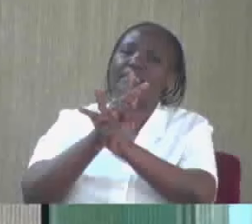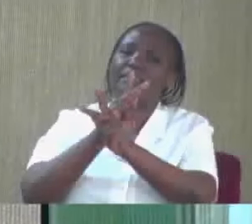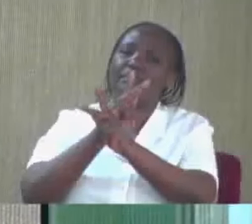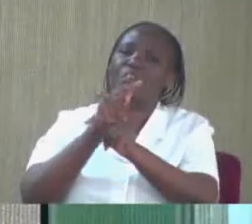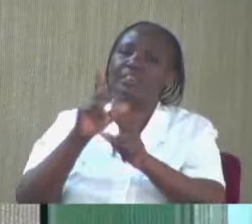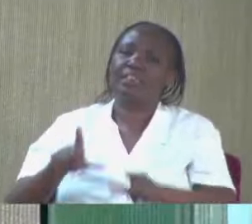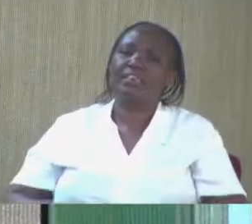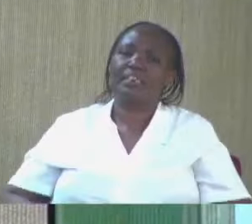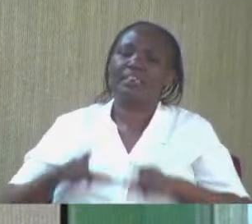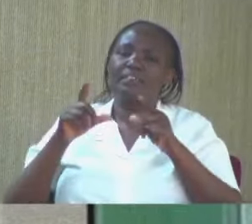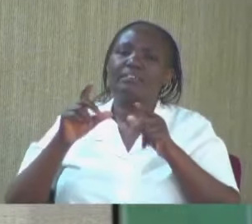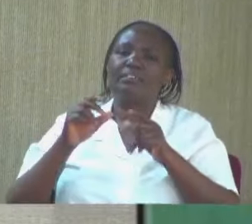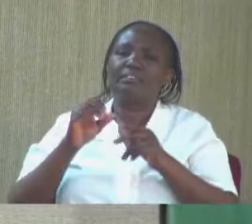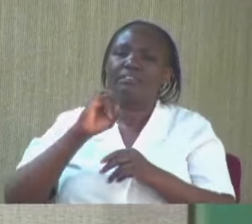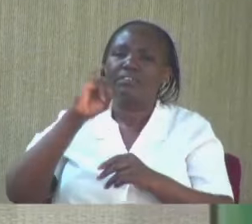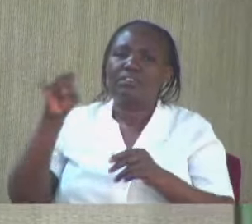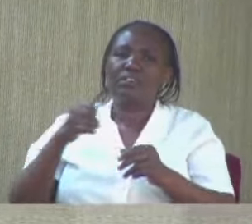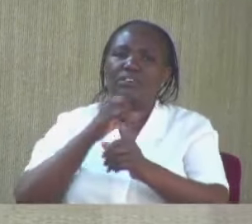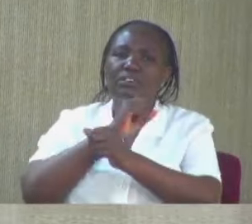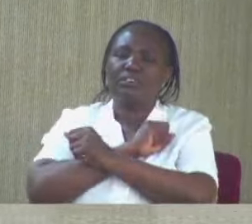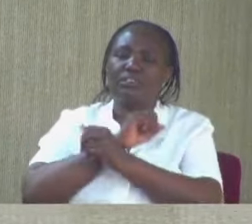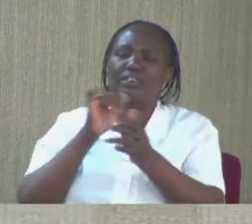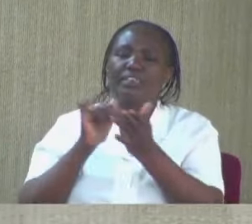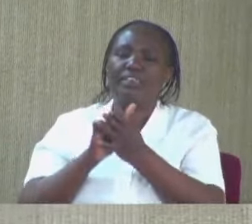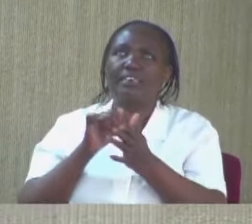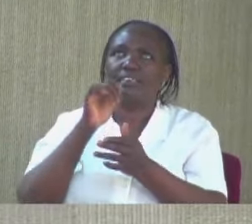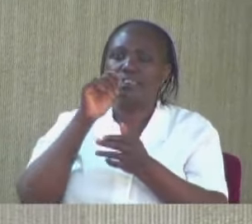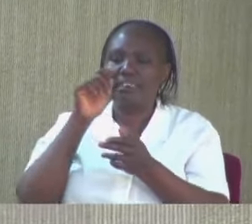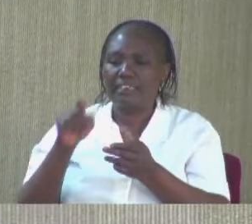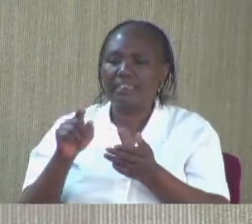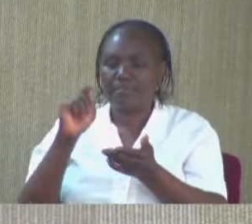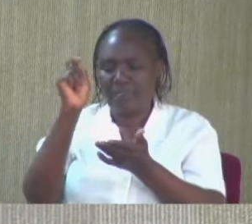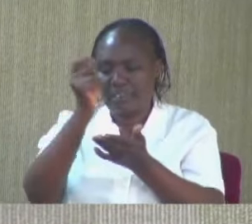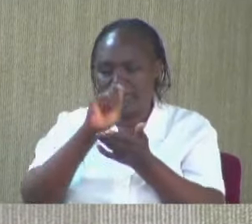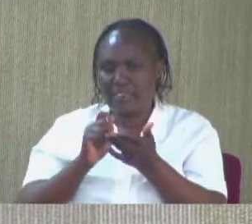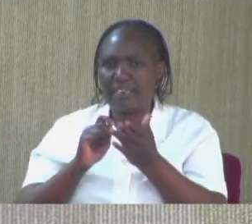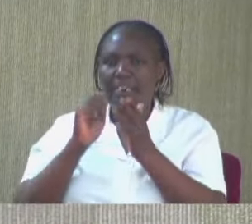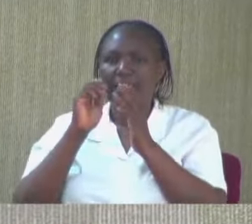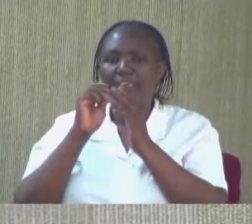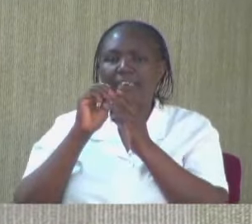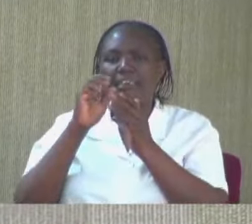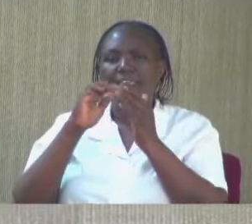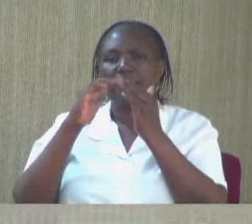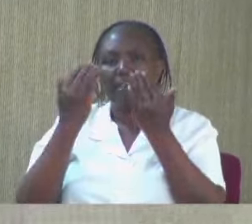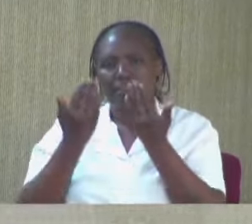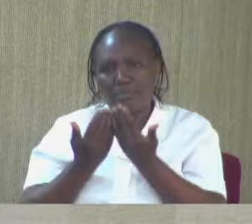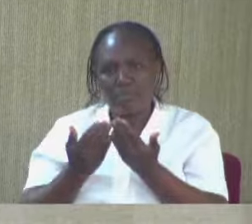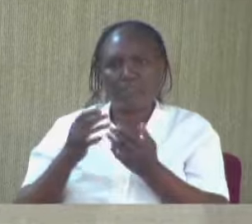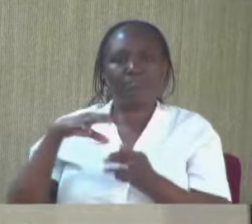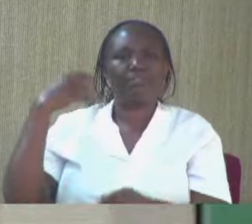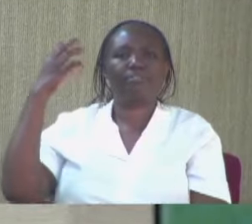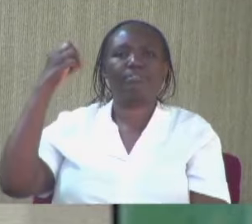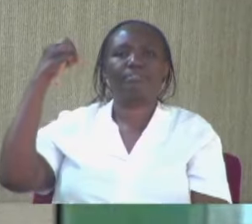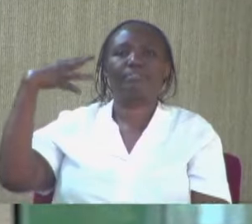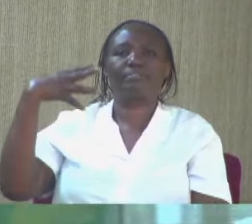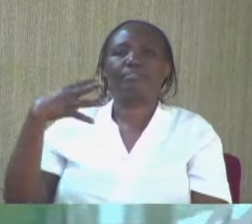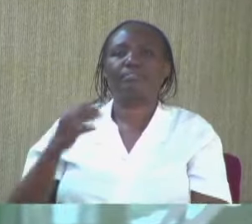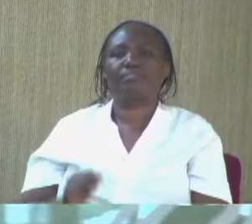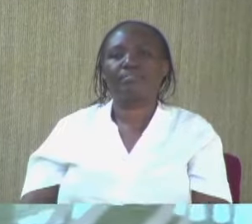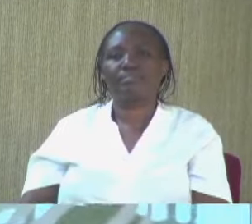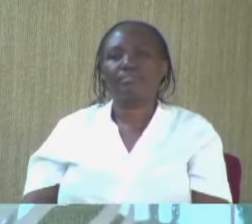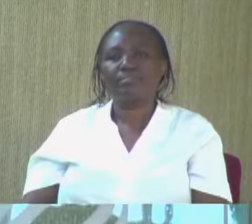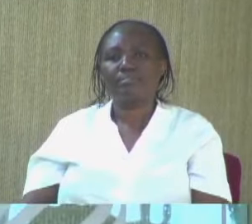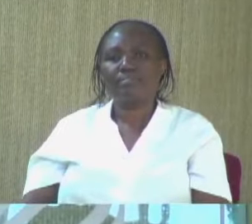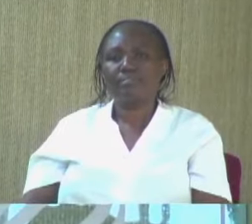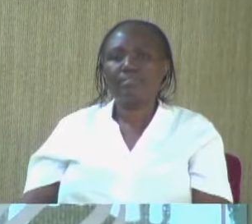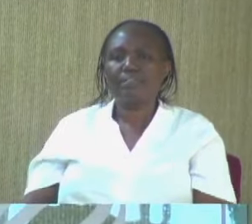of John so that John could write the book of Revelation. Are you with me? Now,